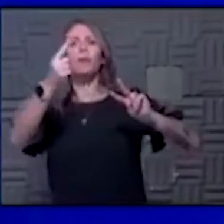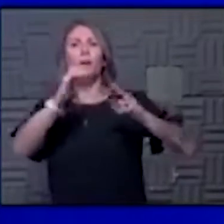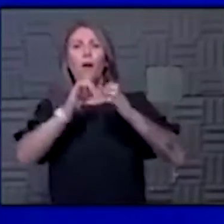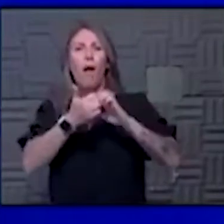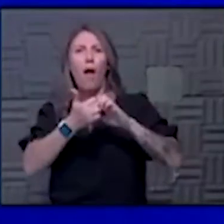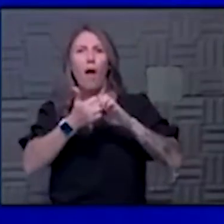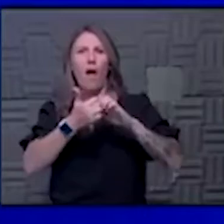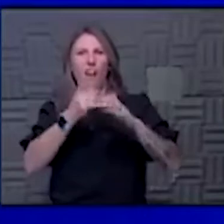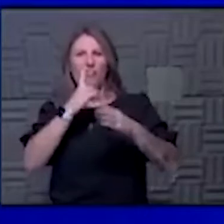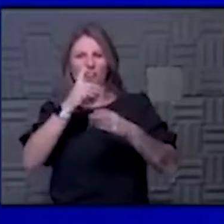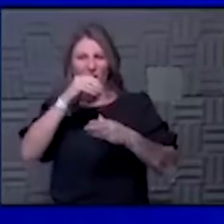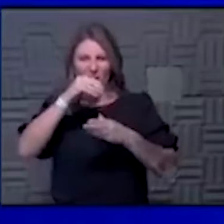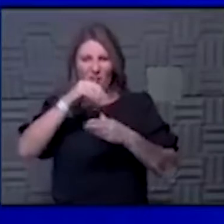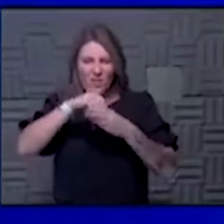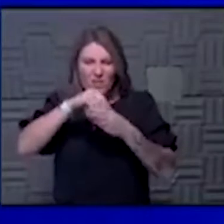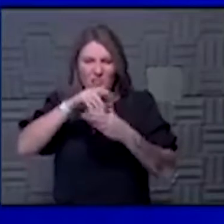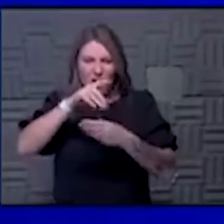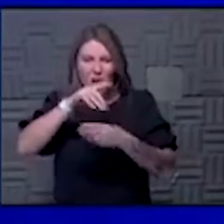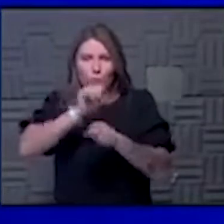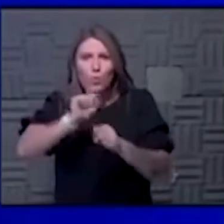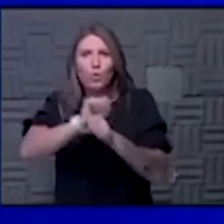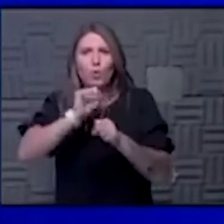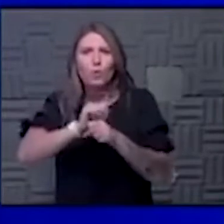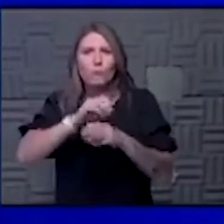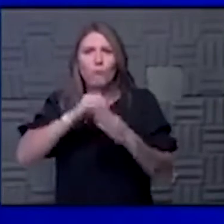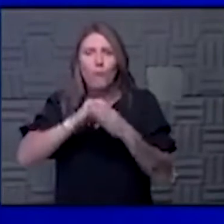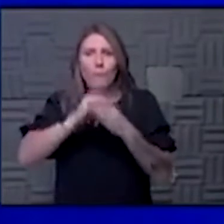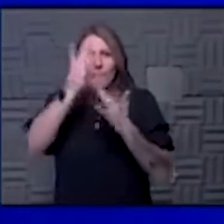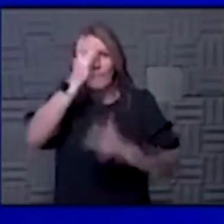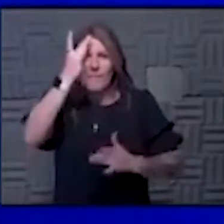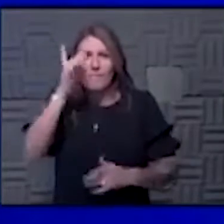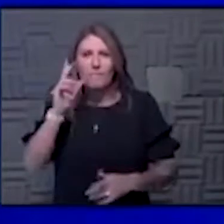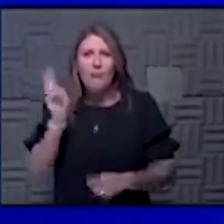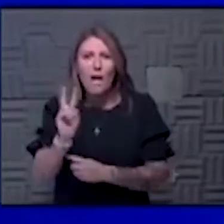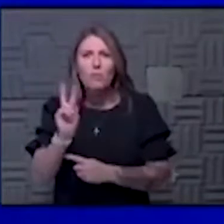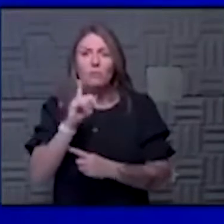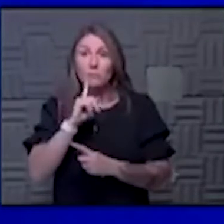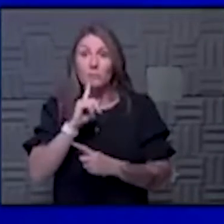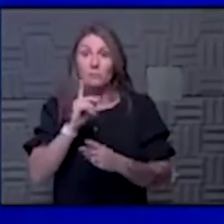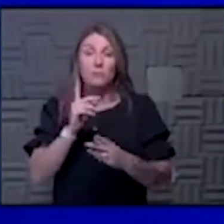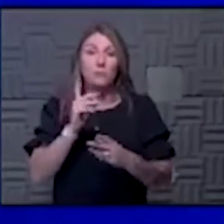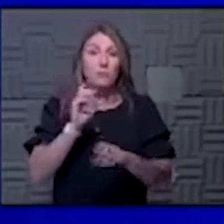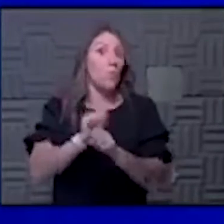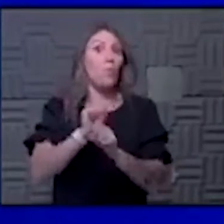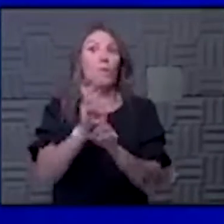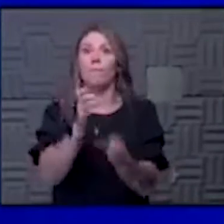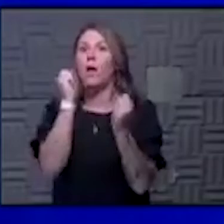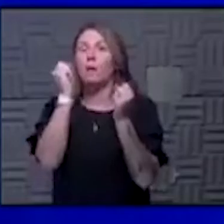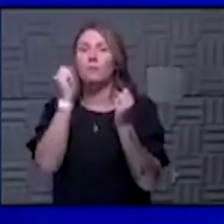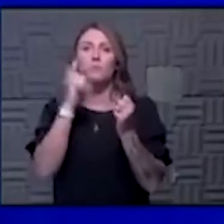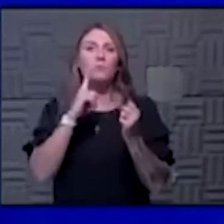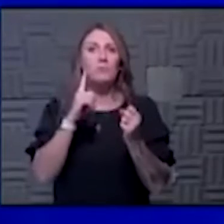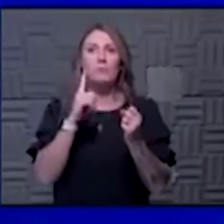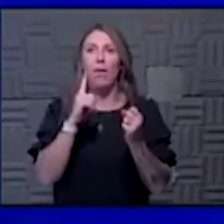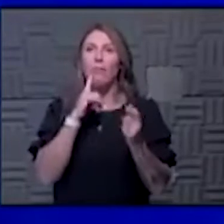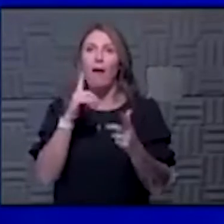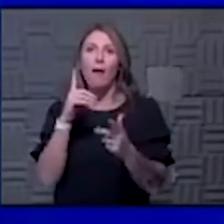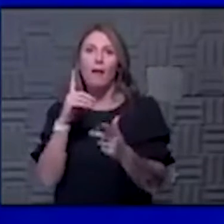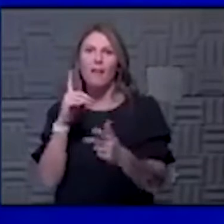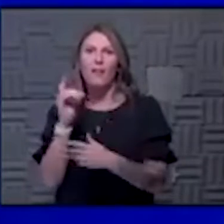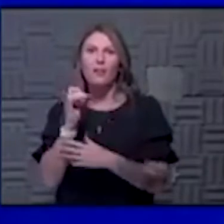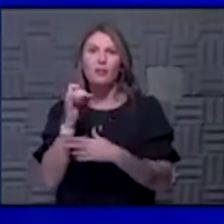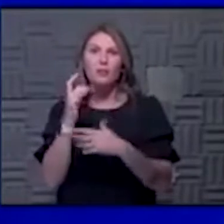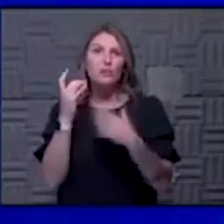then work inside these viruses so much faster than we used to, like it's comparing light speed to driving your